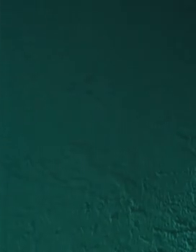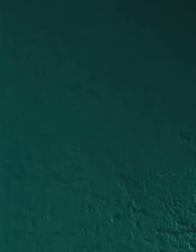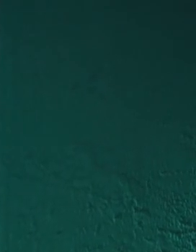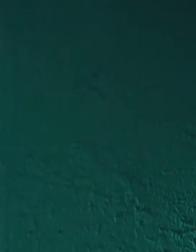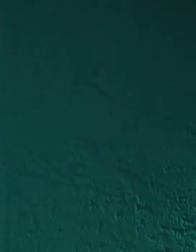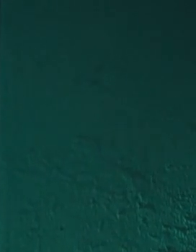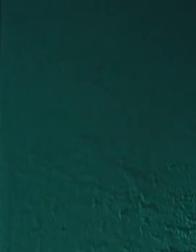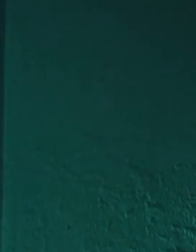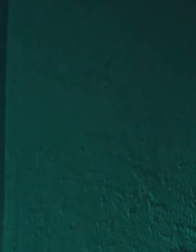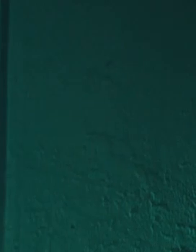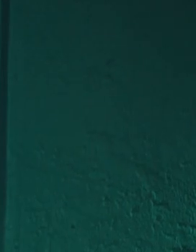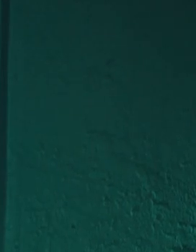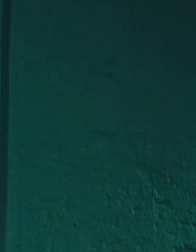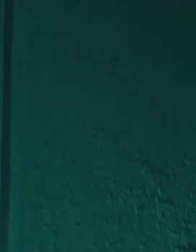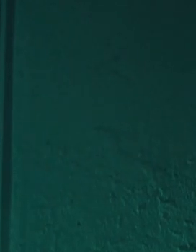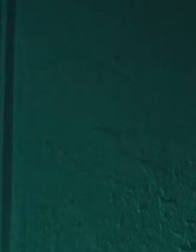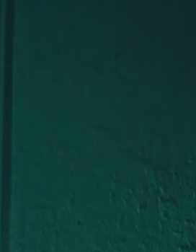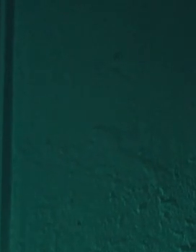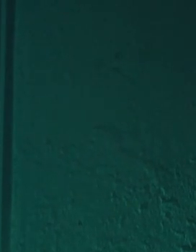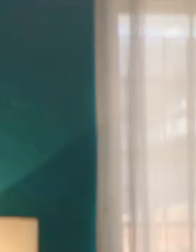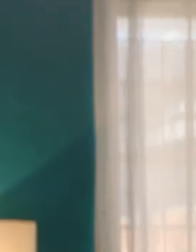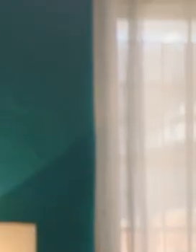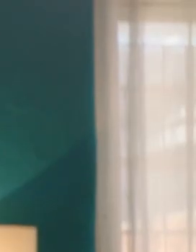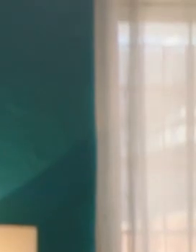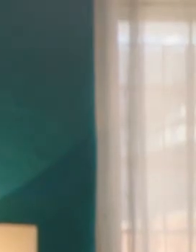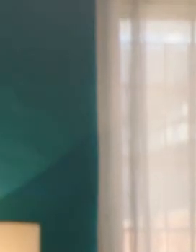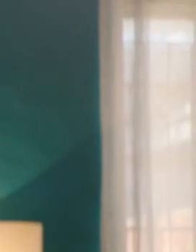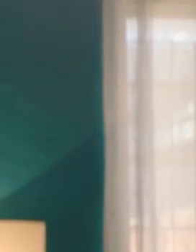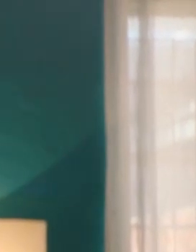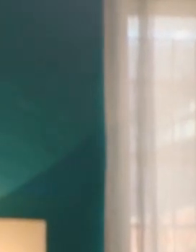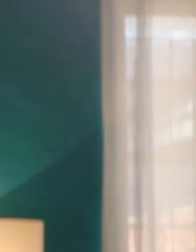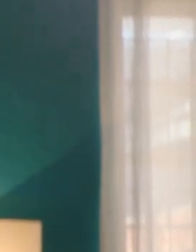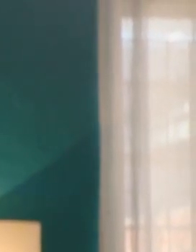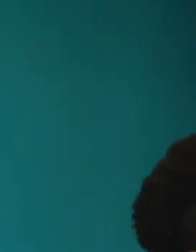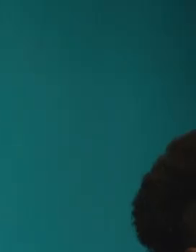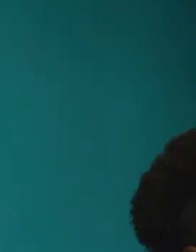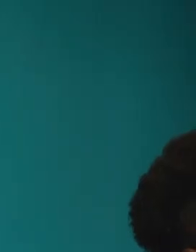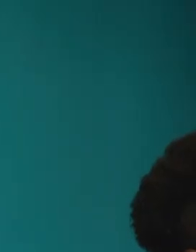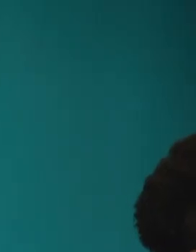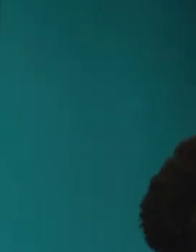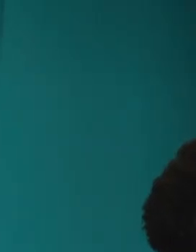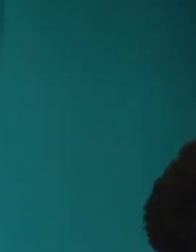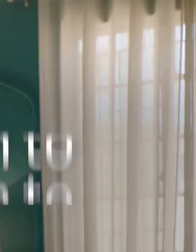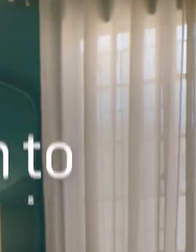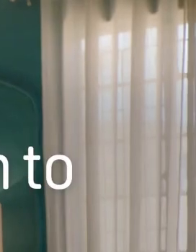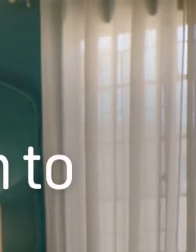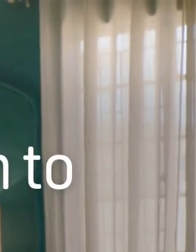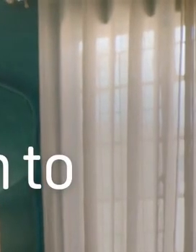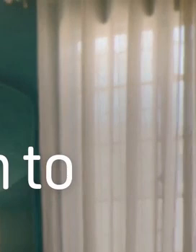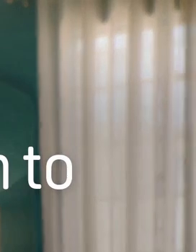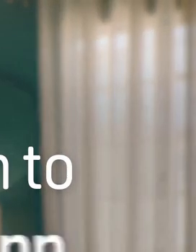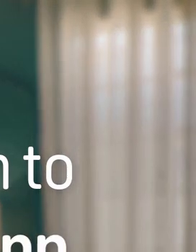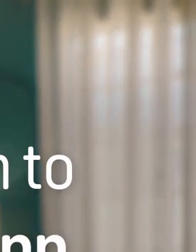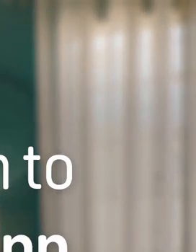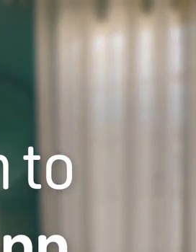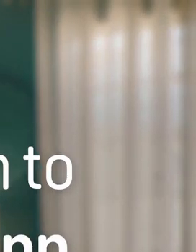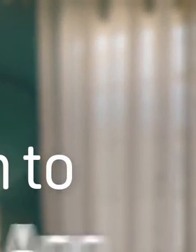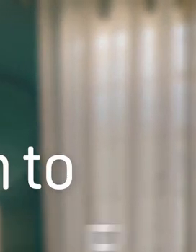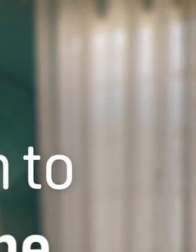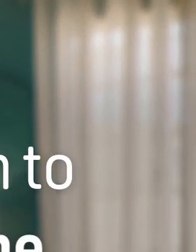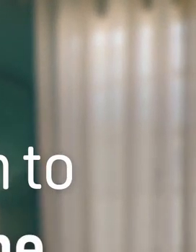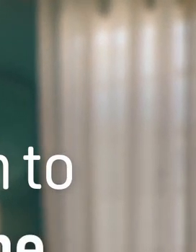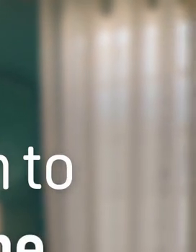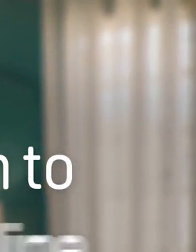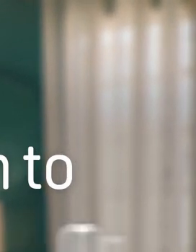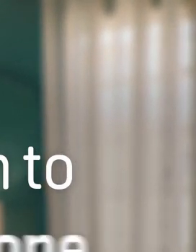Even me, I want to save time with the, what's the name of the app? FNB app. Don't be left behind. Make the switch to the FNB